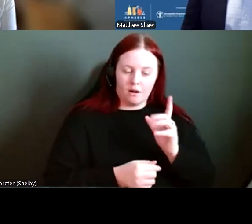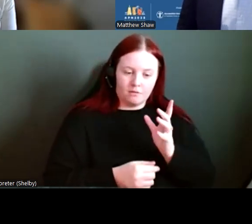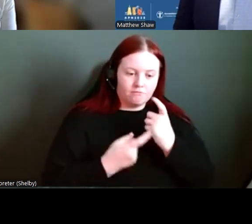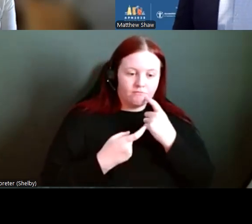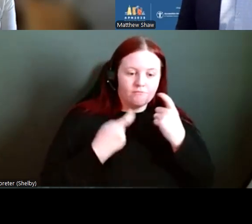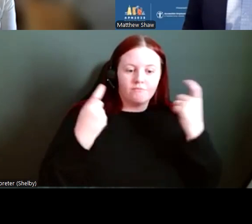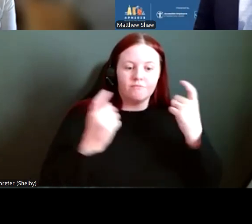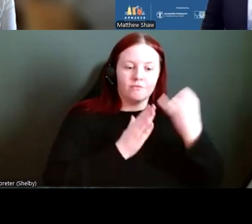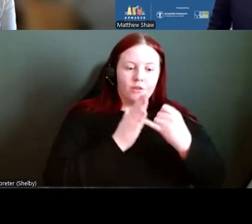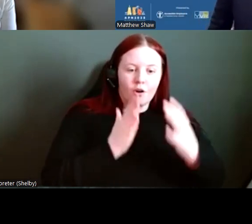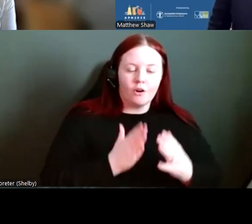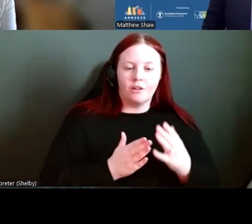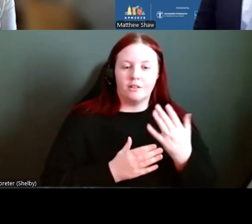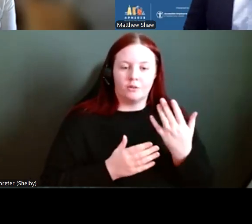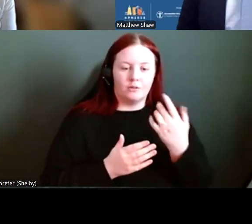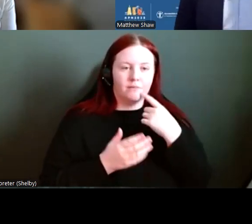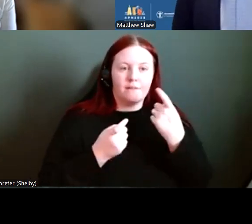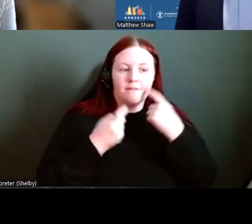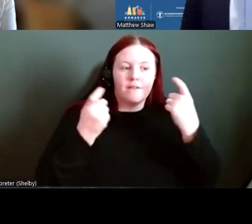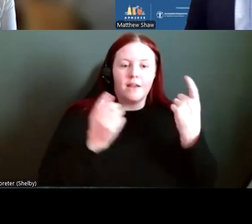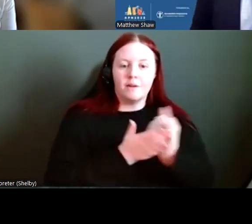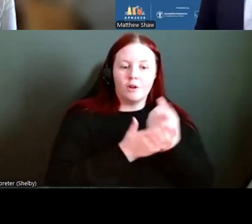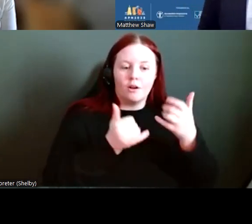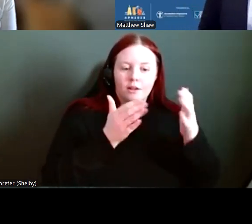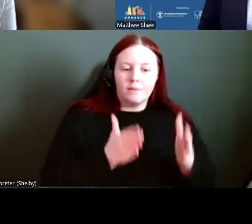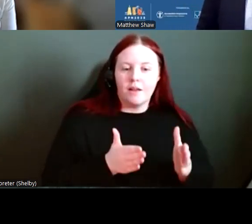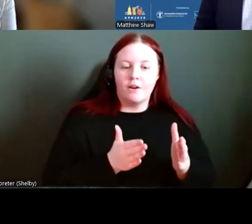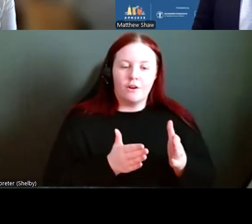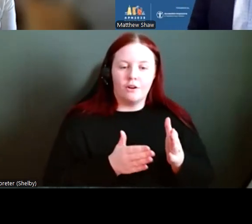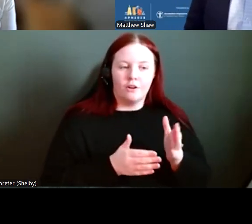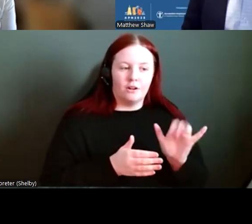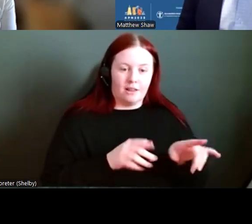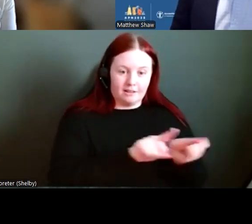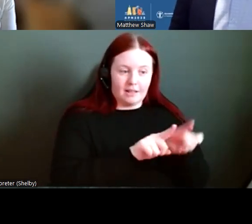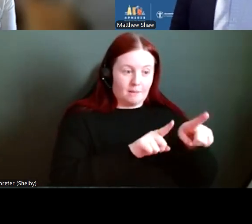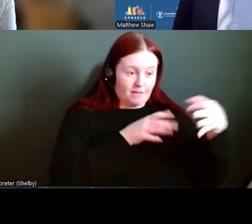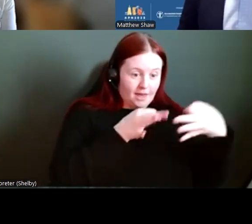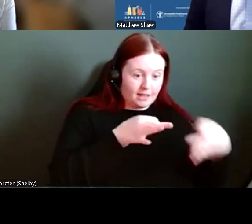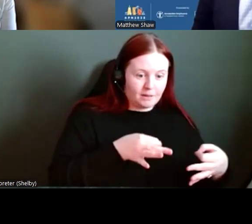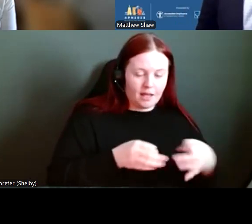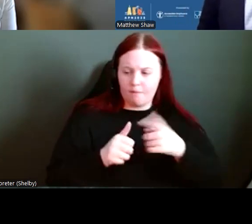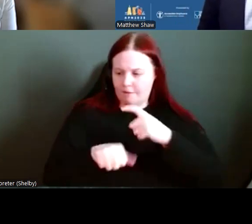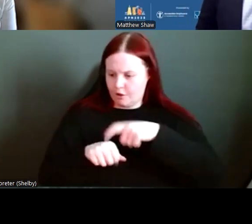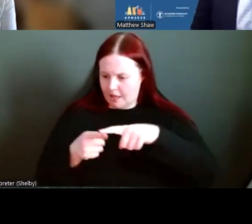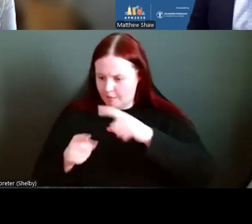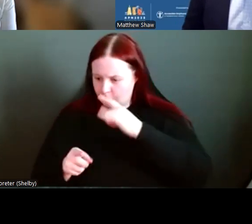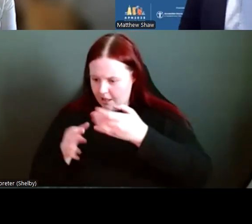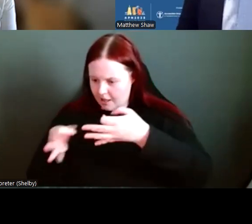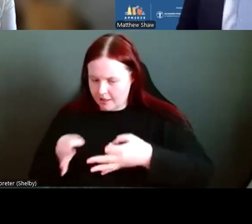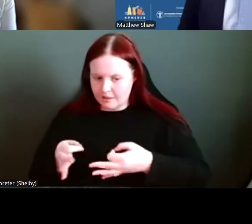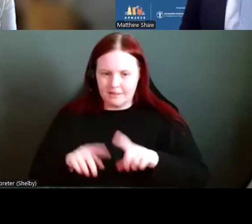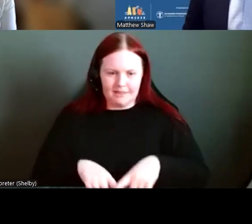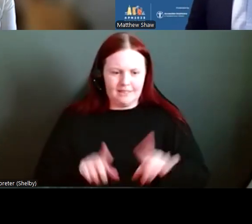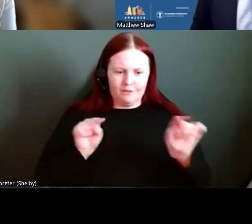Wayne Gretzky would use if they were describing the breakdown of those skill sets. So having it be at a scale and